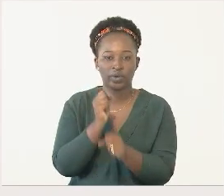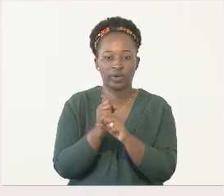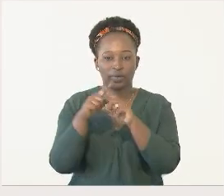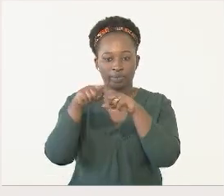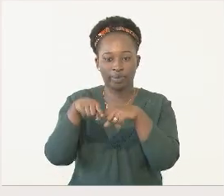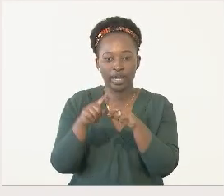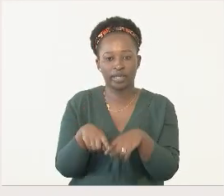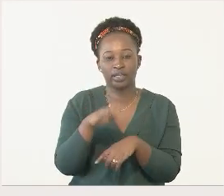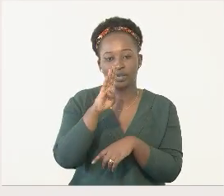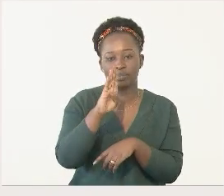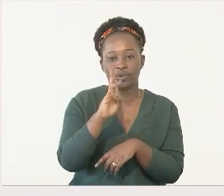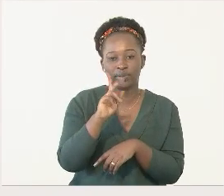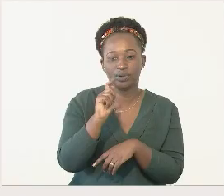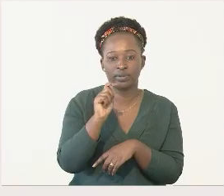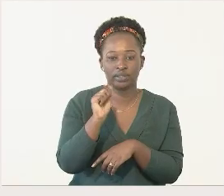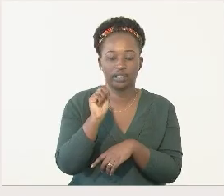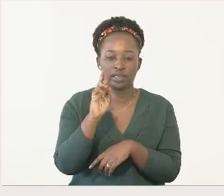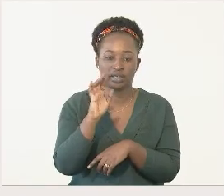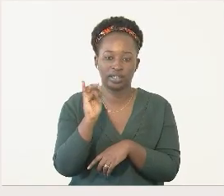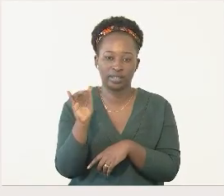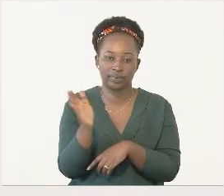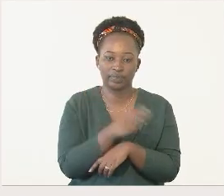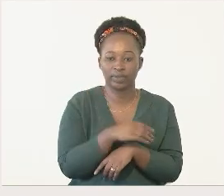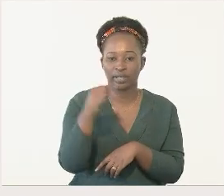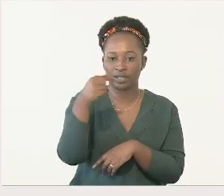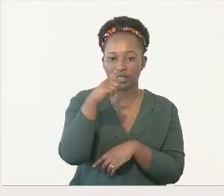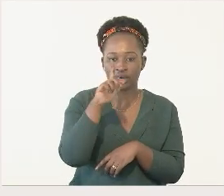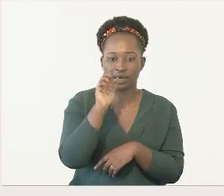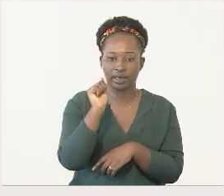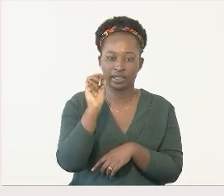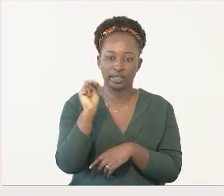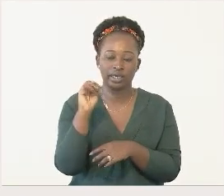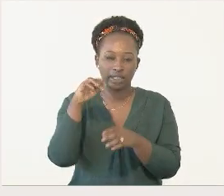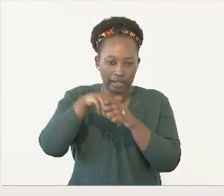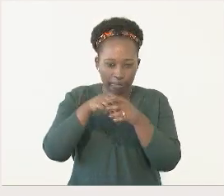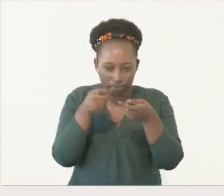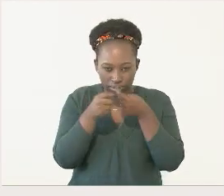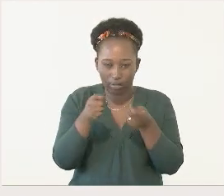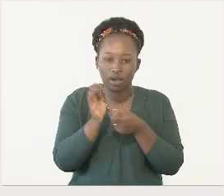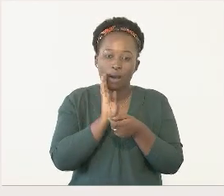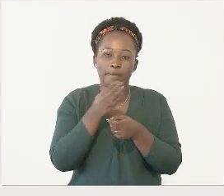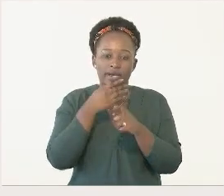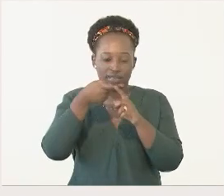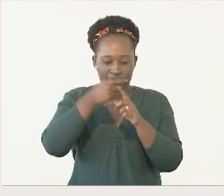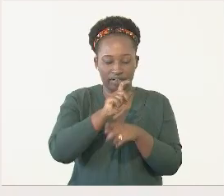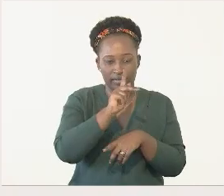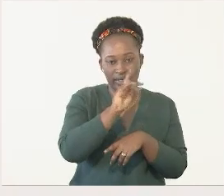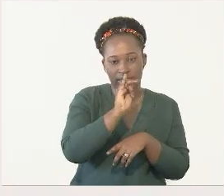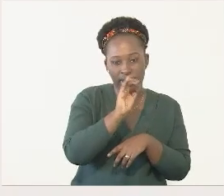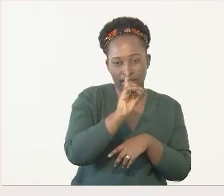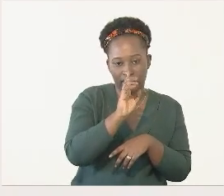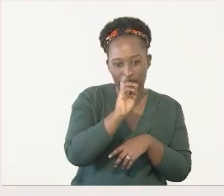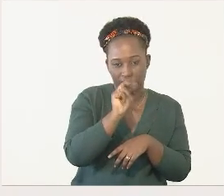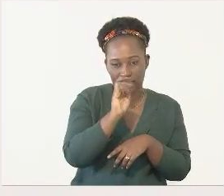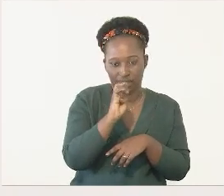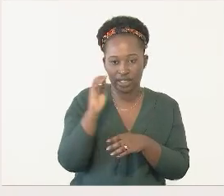master gland, which controls the reabsorption of water from the kidney tubules into the blood.